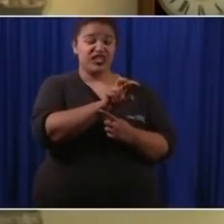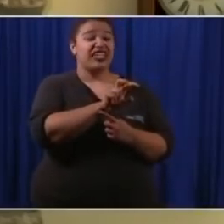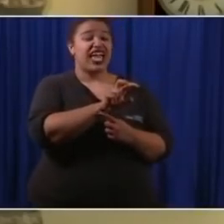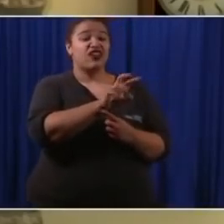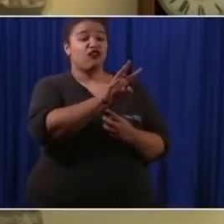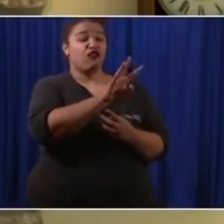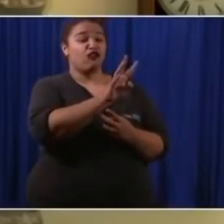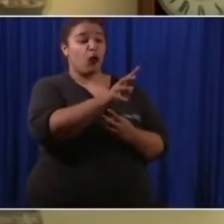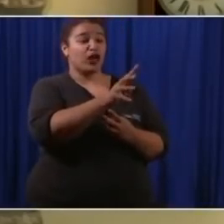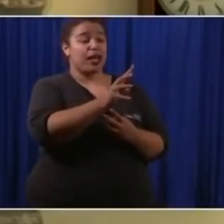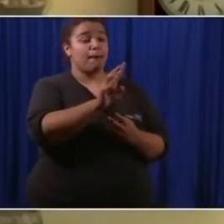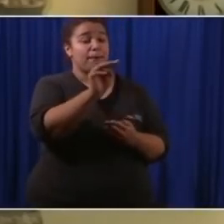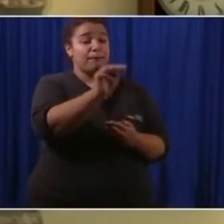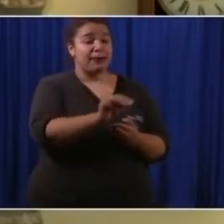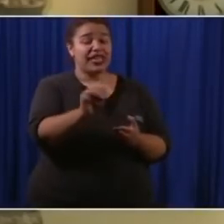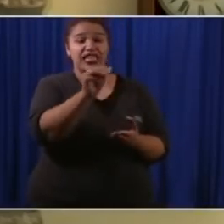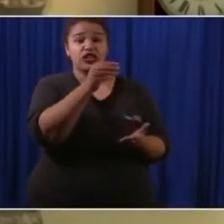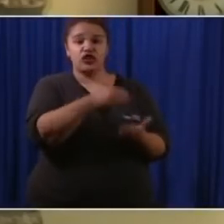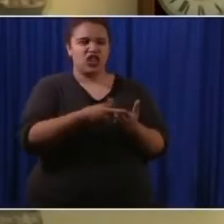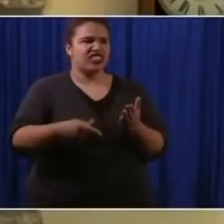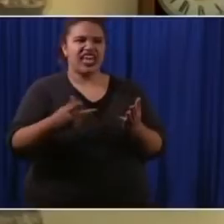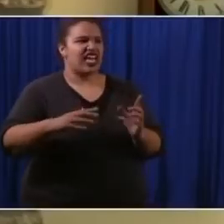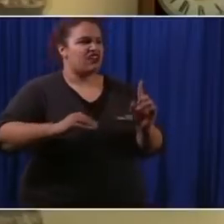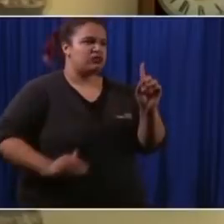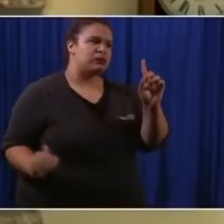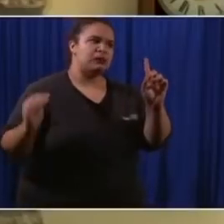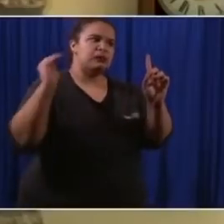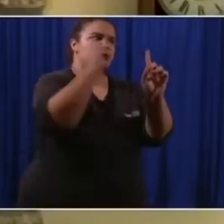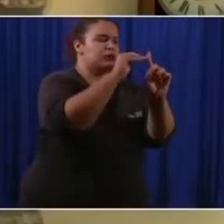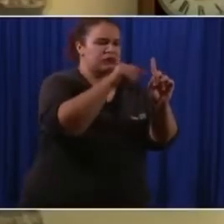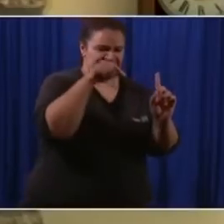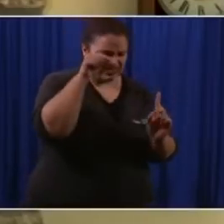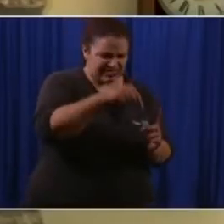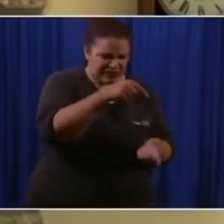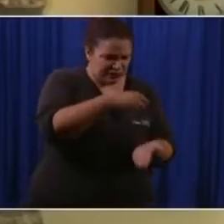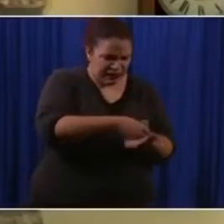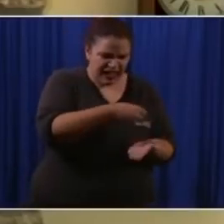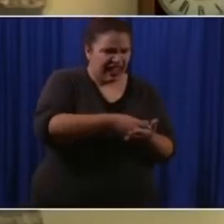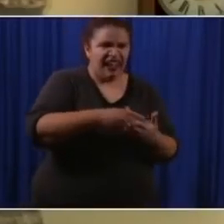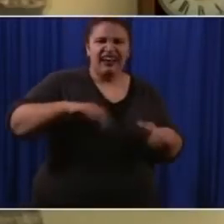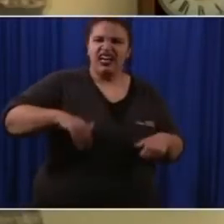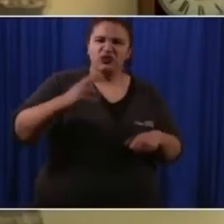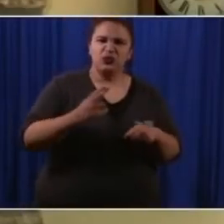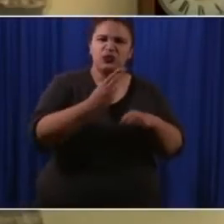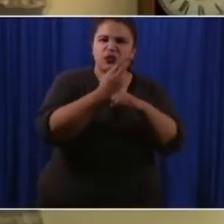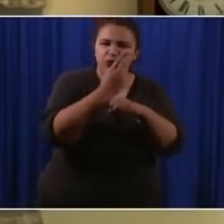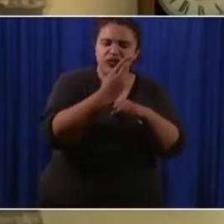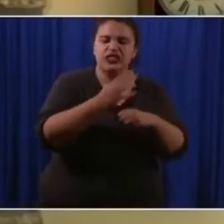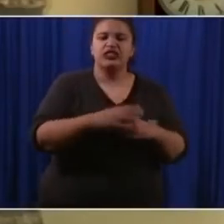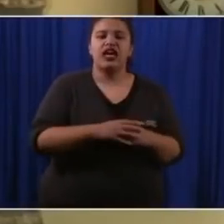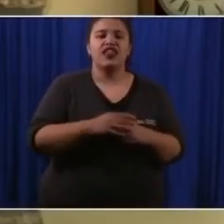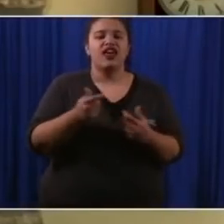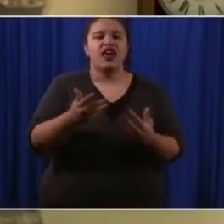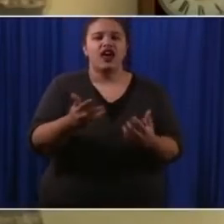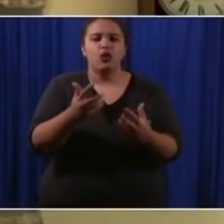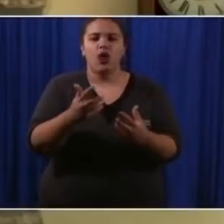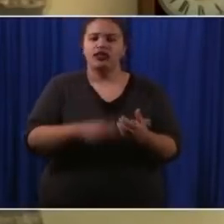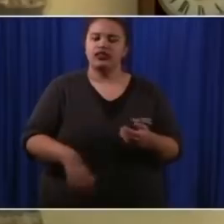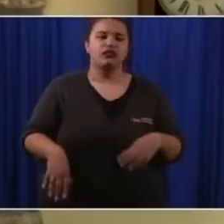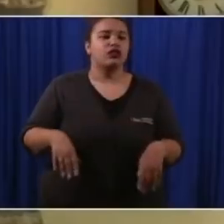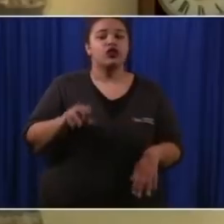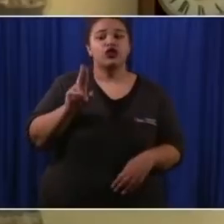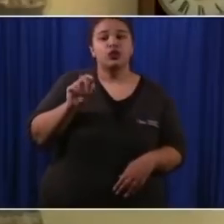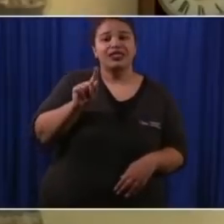Ohio's unappropriated CARES Act funds. They want it for emergency rental assistance, utility